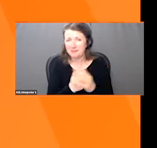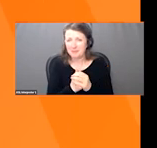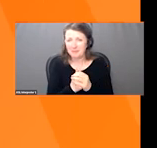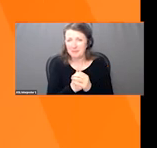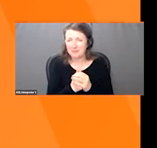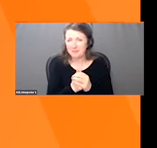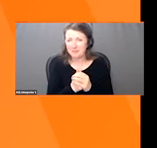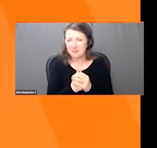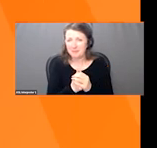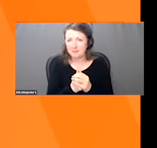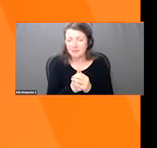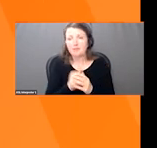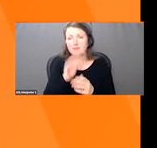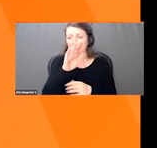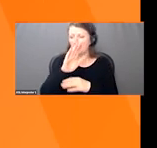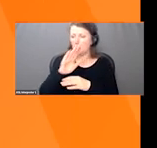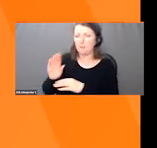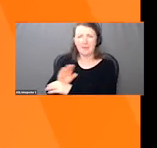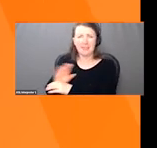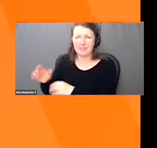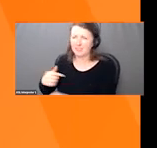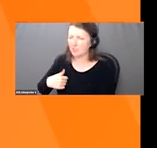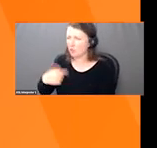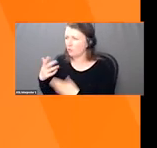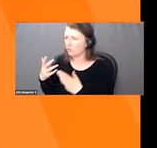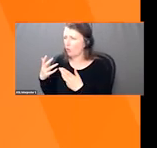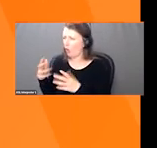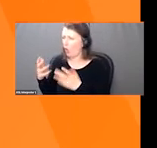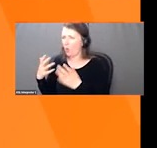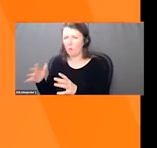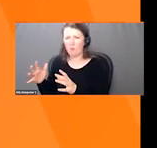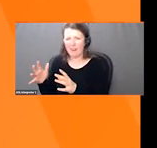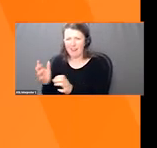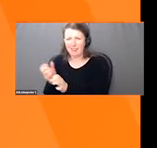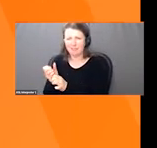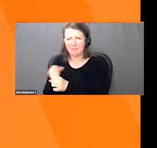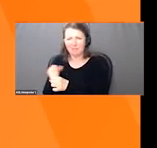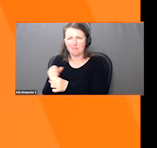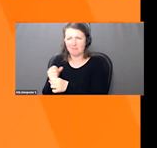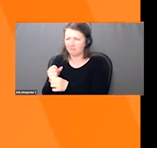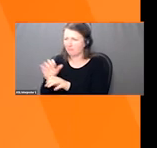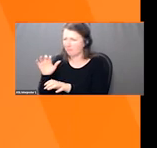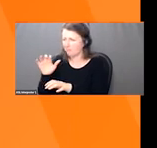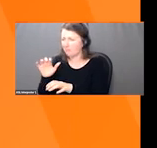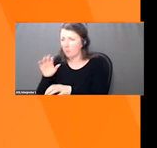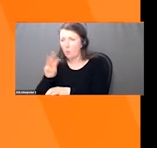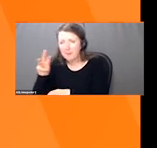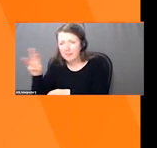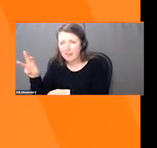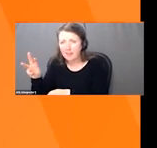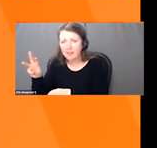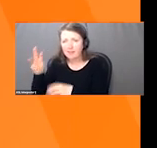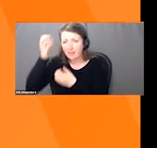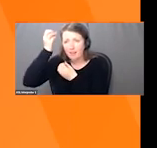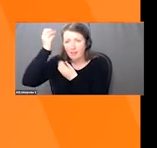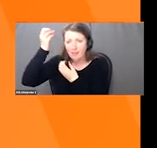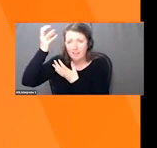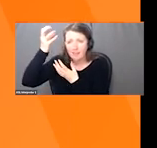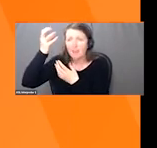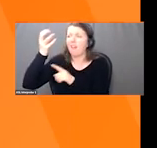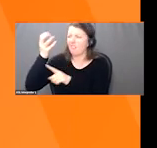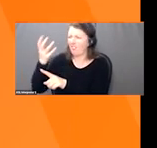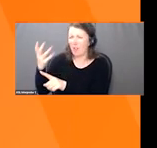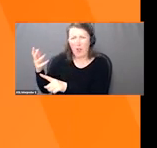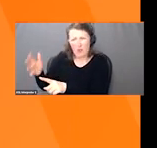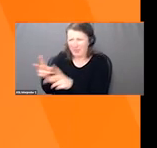business that allow you to kind of double dip on this. So if you are producing written content through your website, I would want that